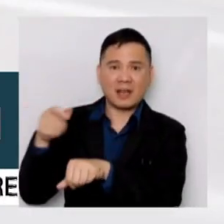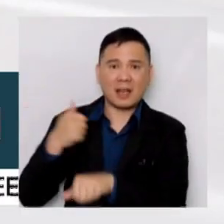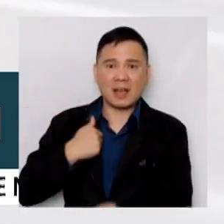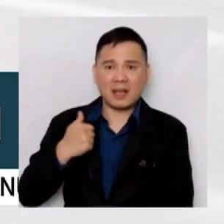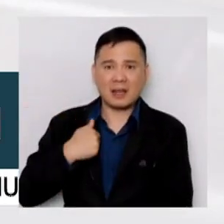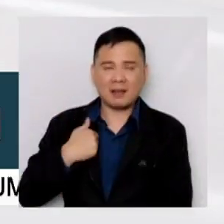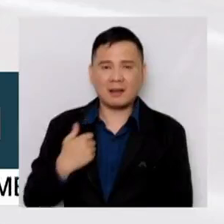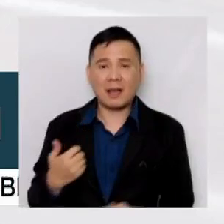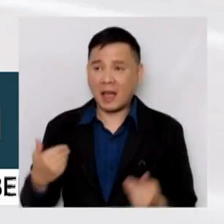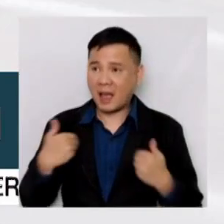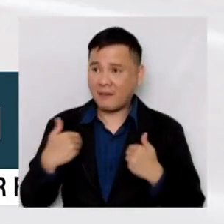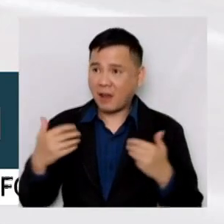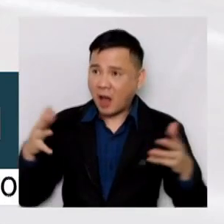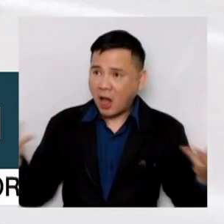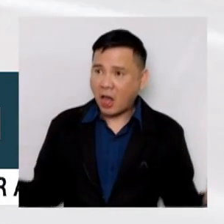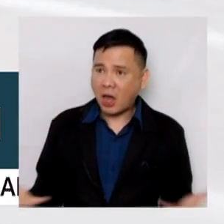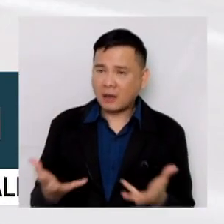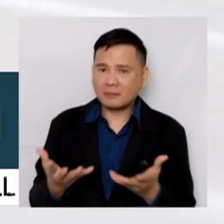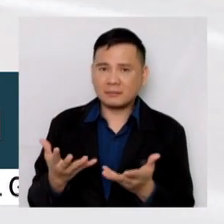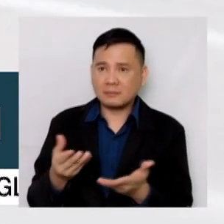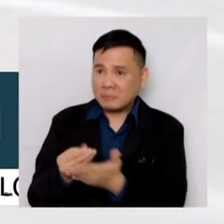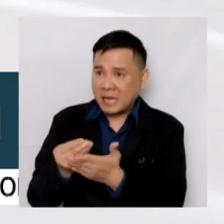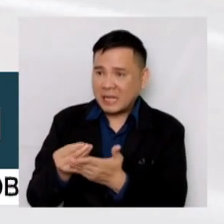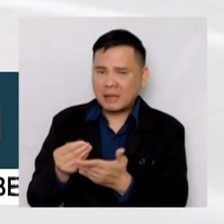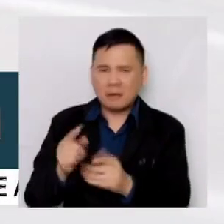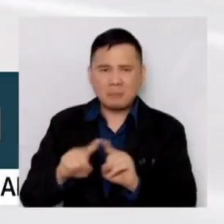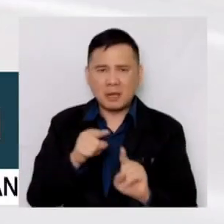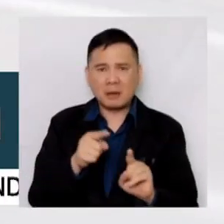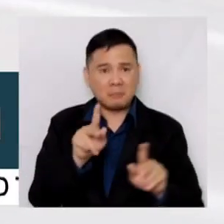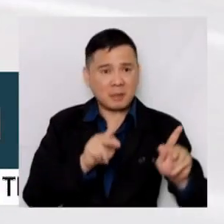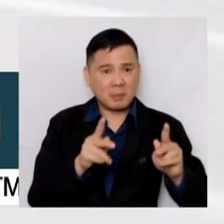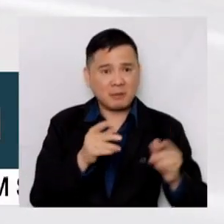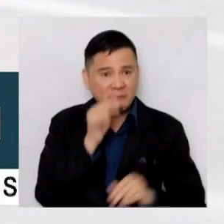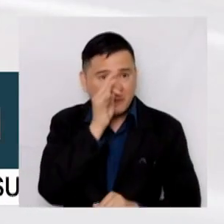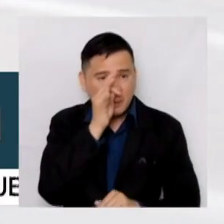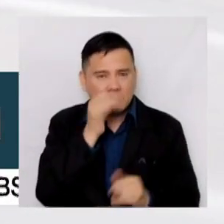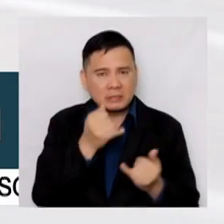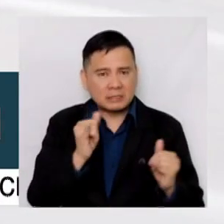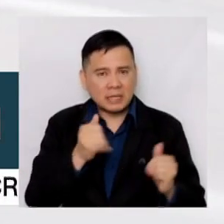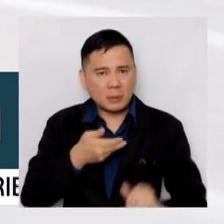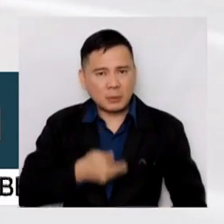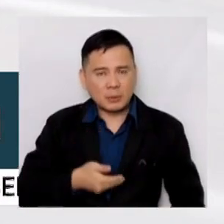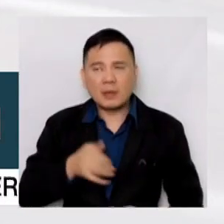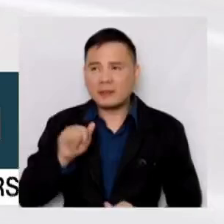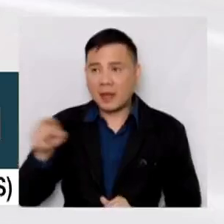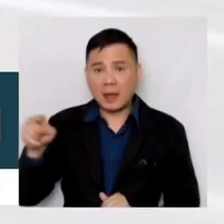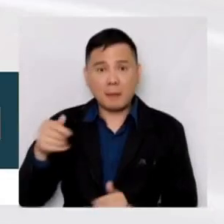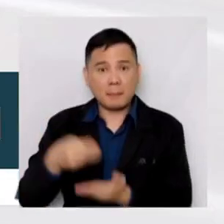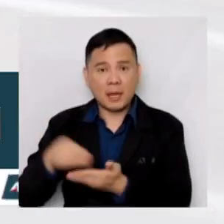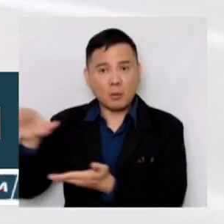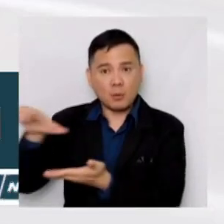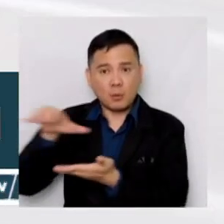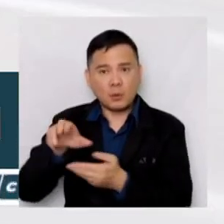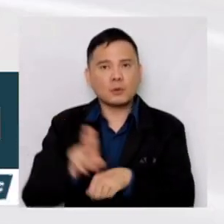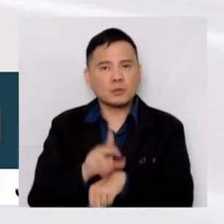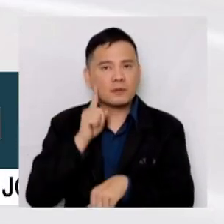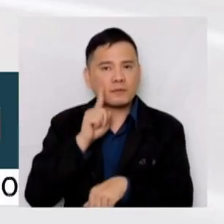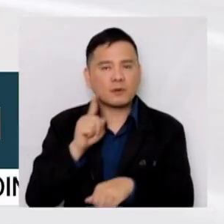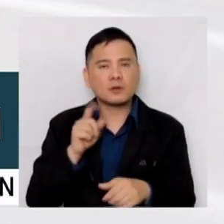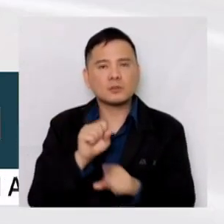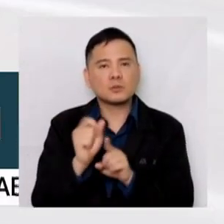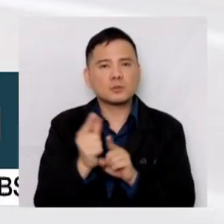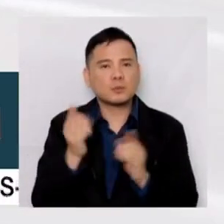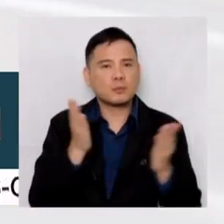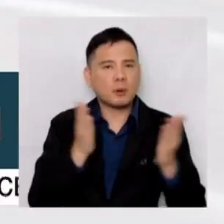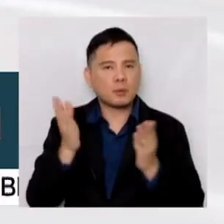so much money and then people go to bed hungry. I think we should be able to use these things for social safety nets. All right. Now, last two